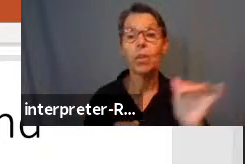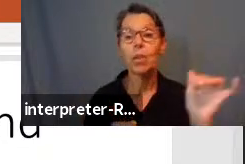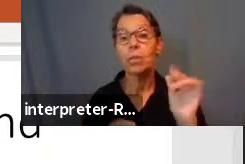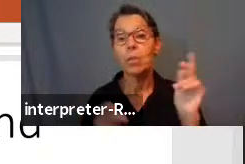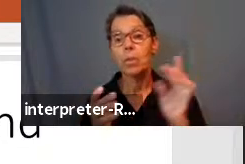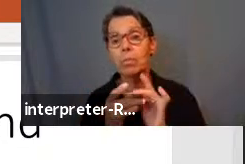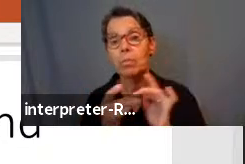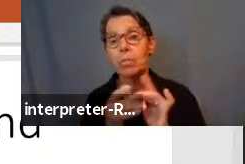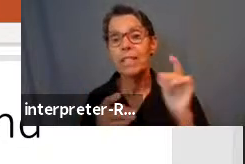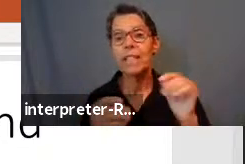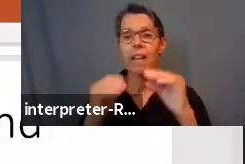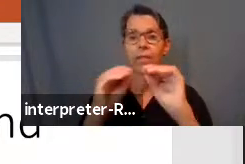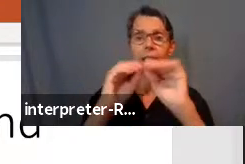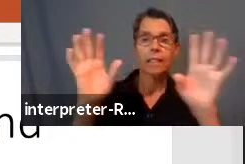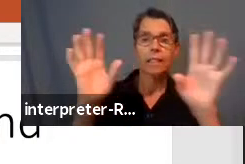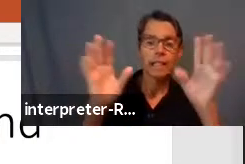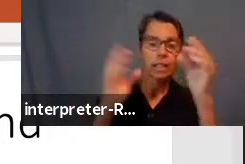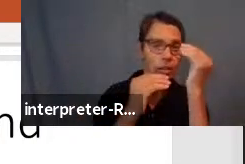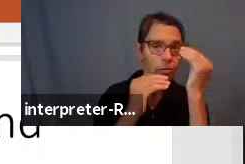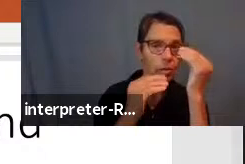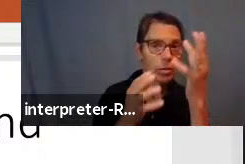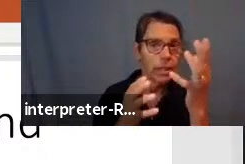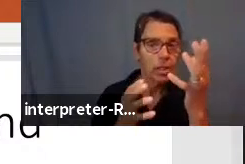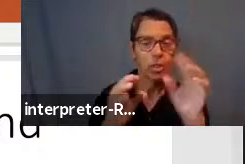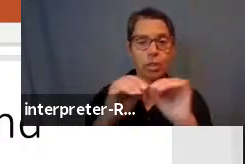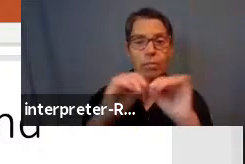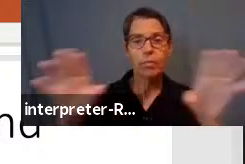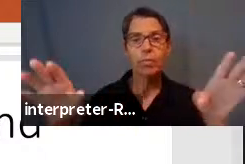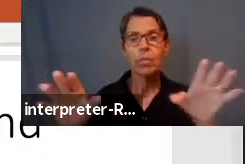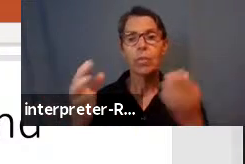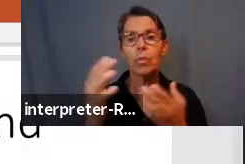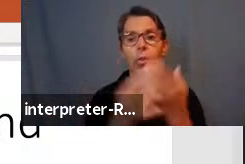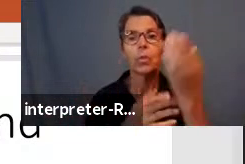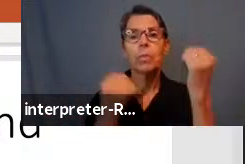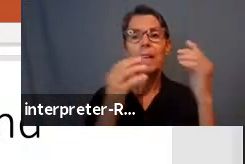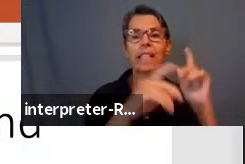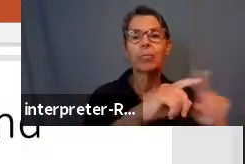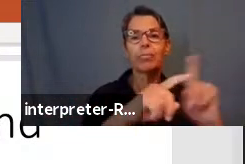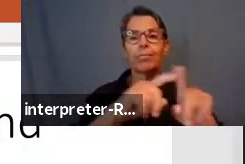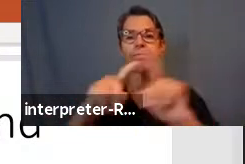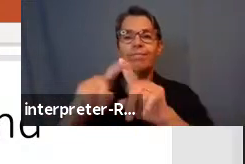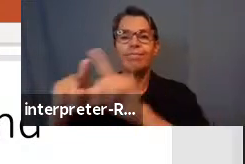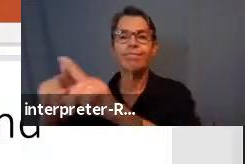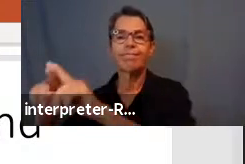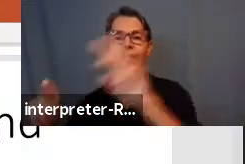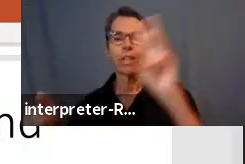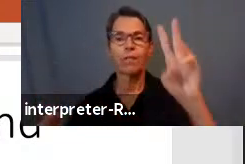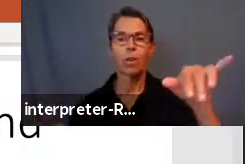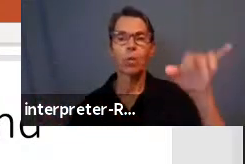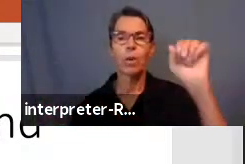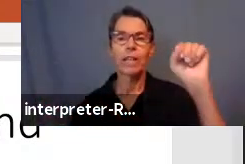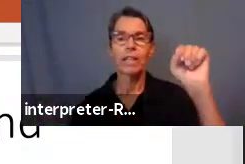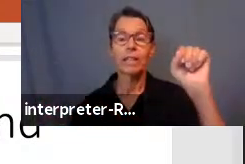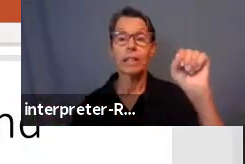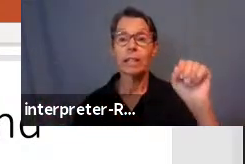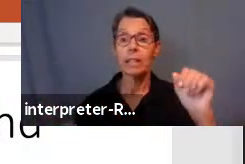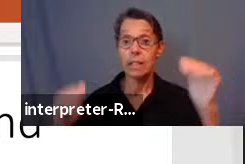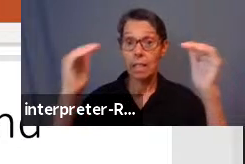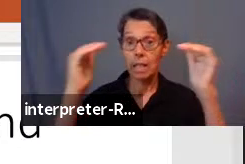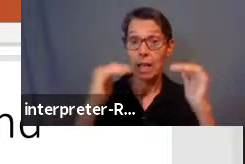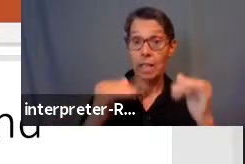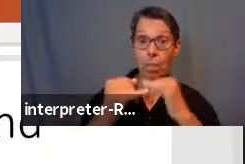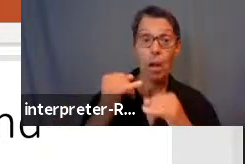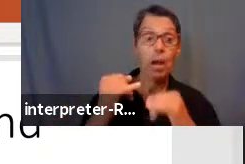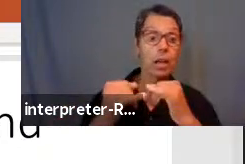sure that we have clear information that's distributed through many different means. And then also trying to leverage, sort of at the bottom of the